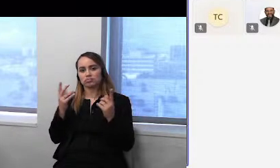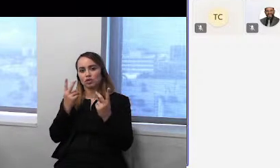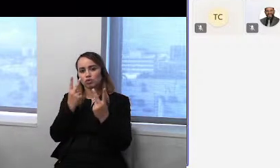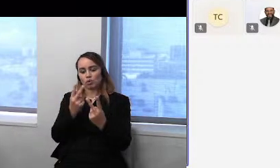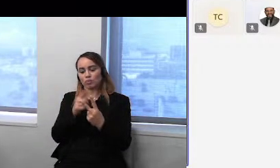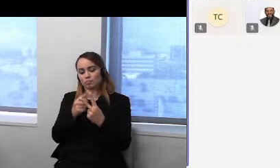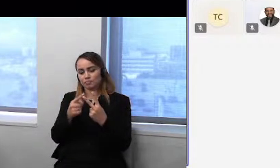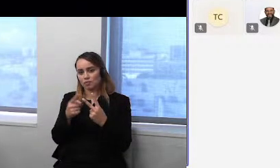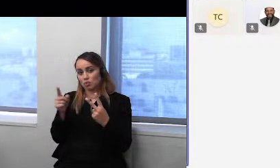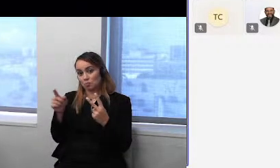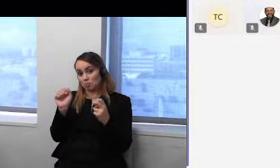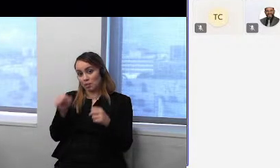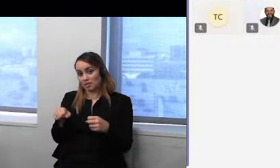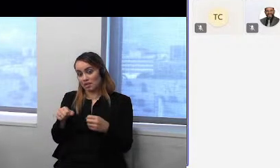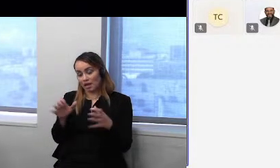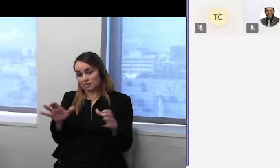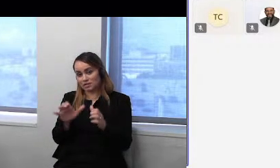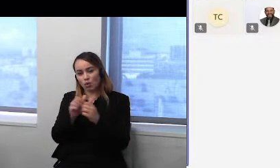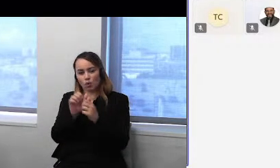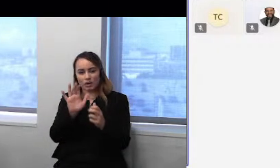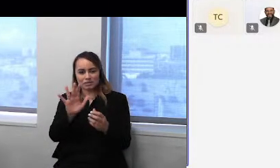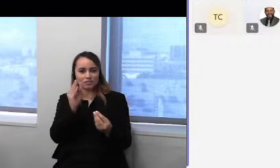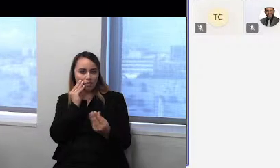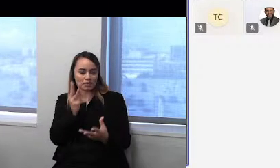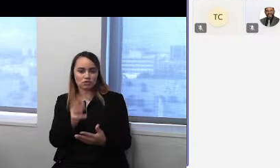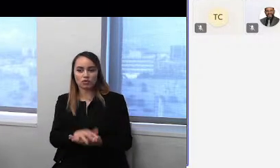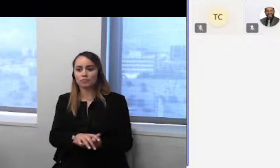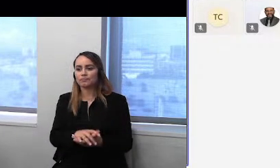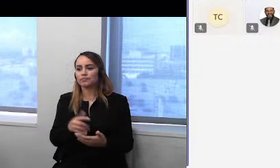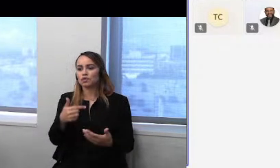it. I don't mean this at all to be a criticism,